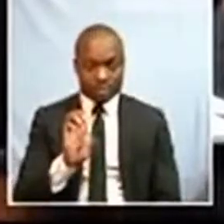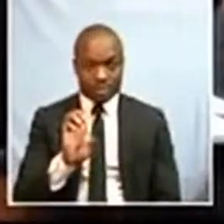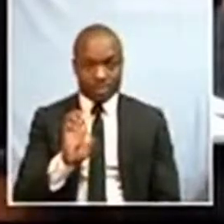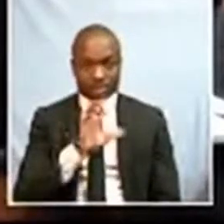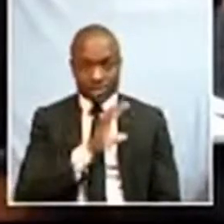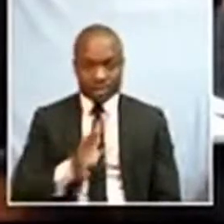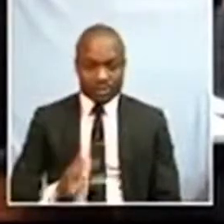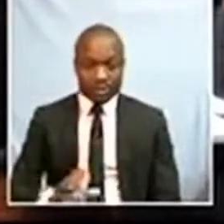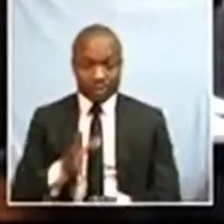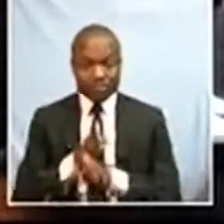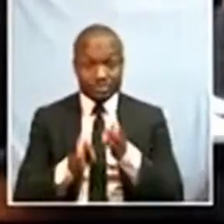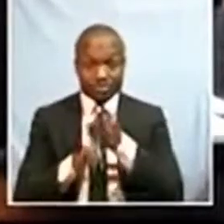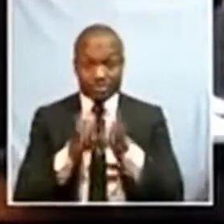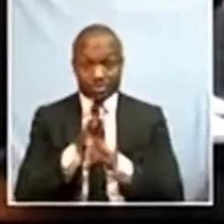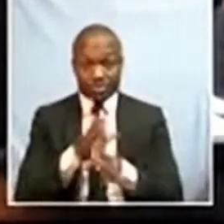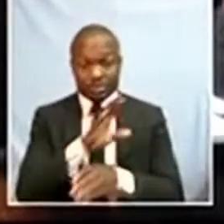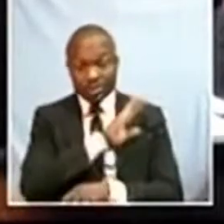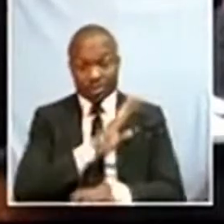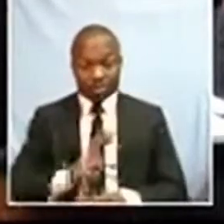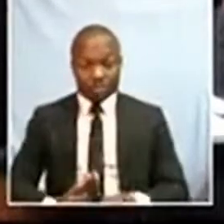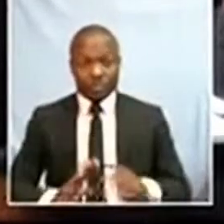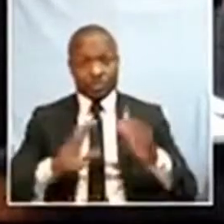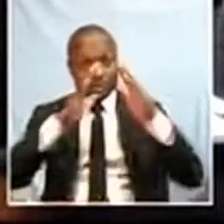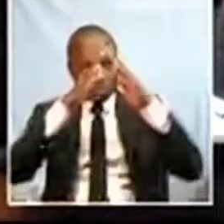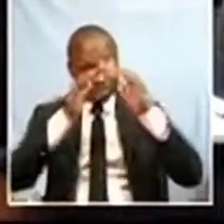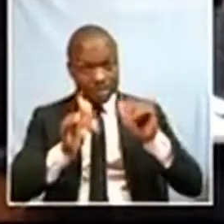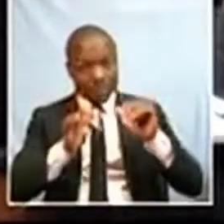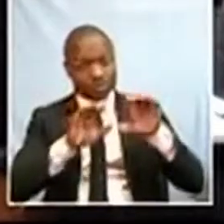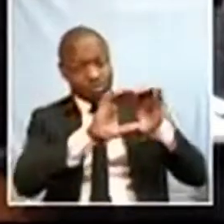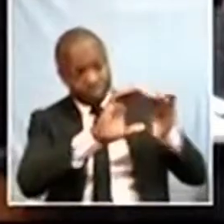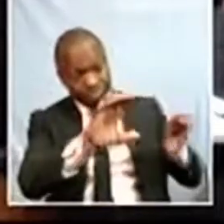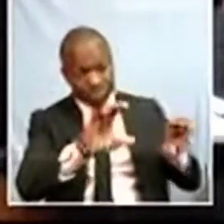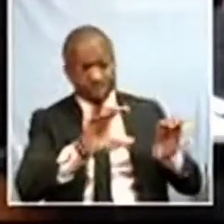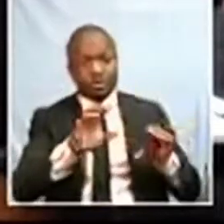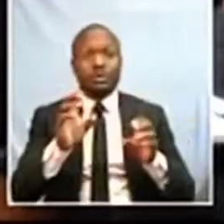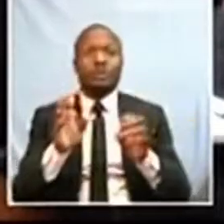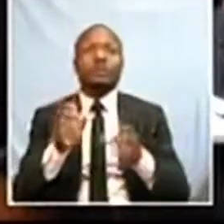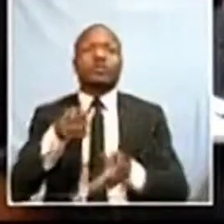at Nambwaye, a dormitory block at a contract